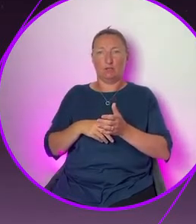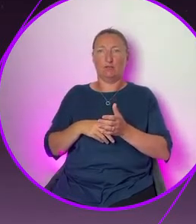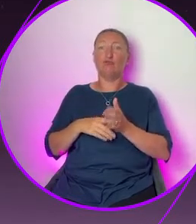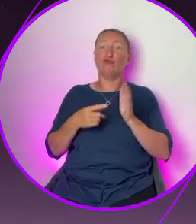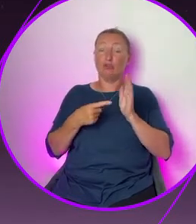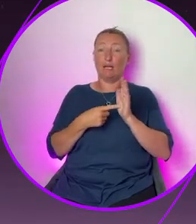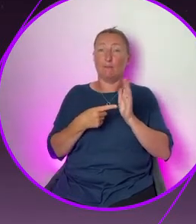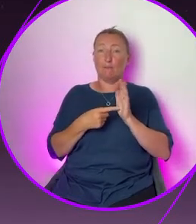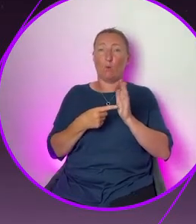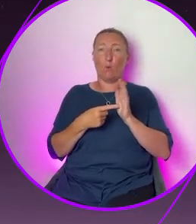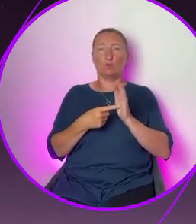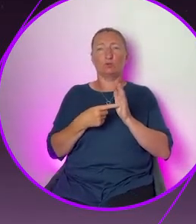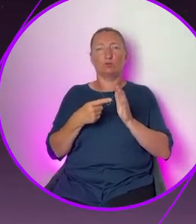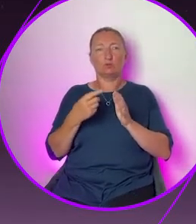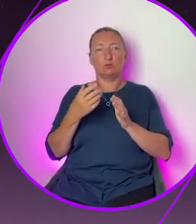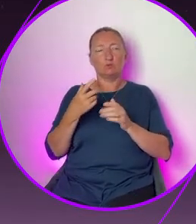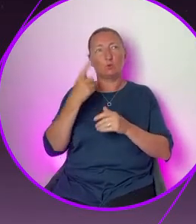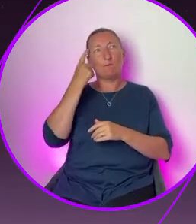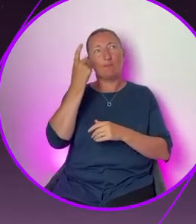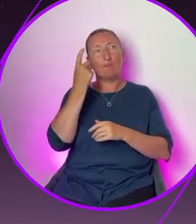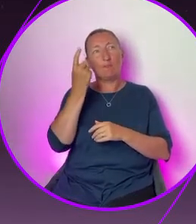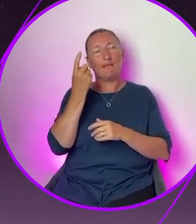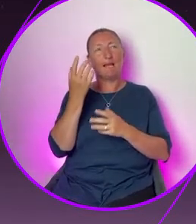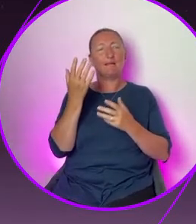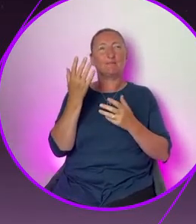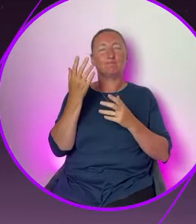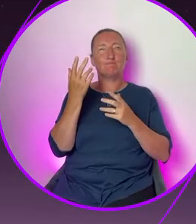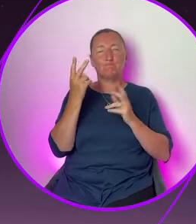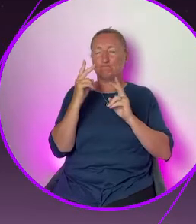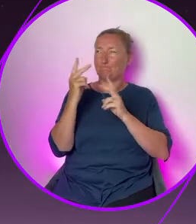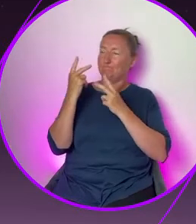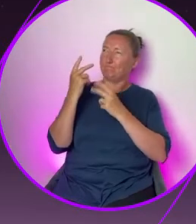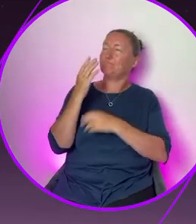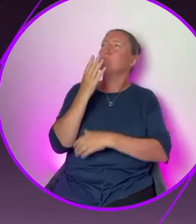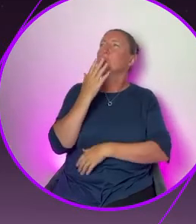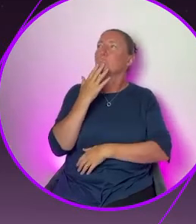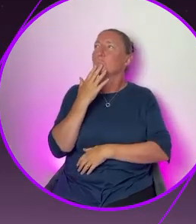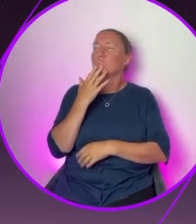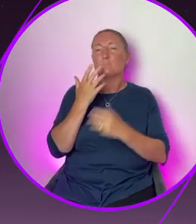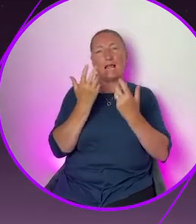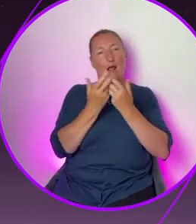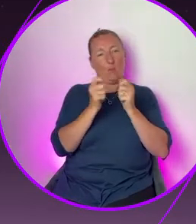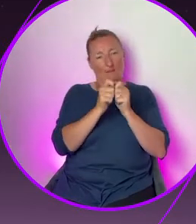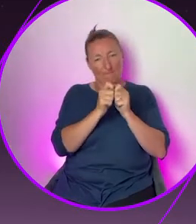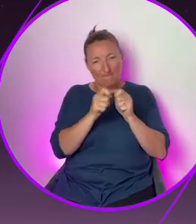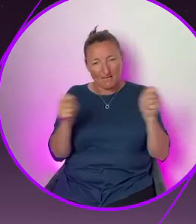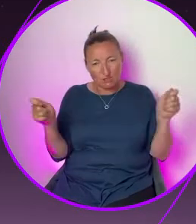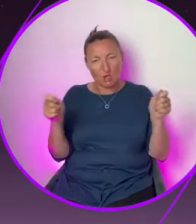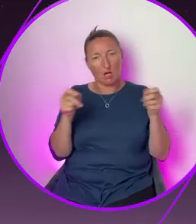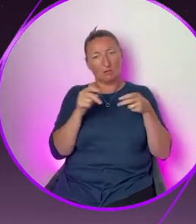is necessary to kind of rethink the systems of measurement that